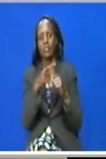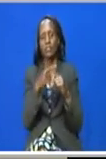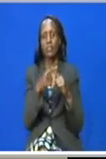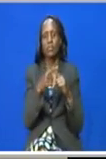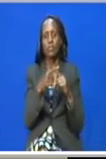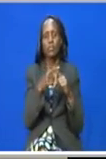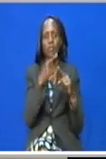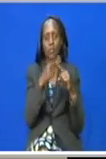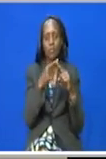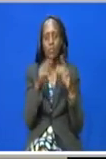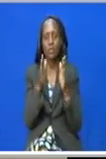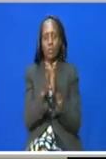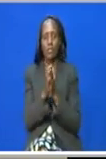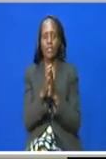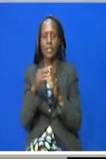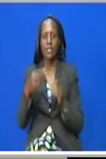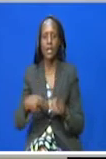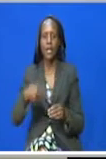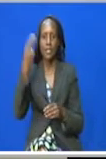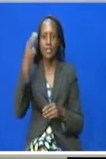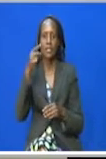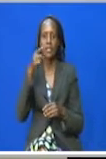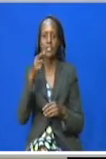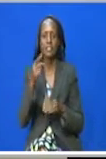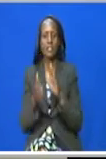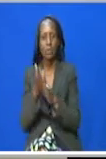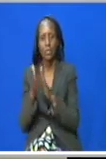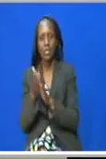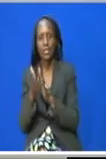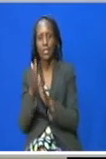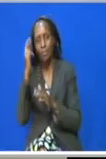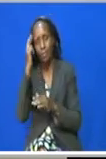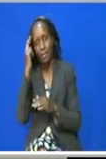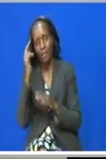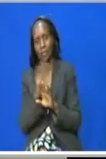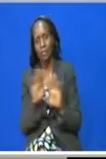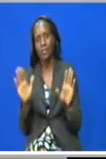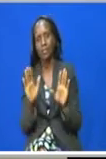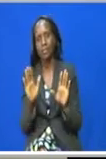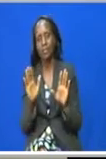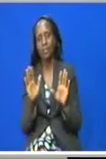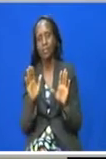multiplied by the height. That is just a quick reminder that volume is equals to